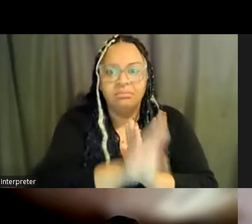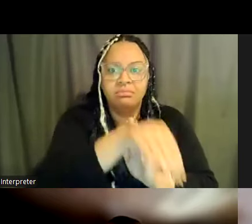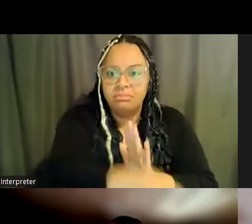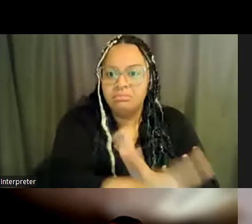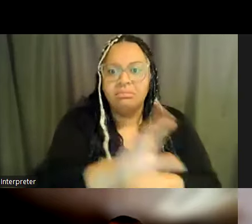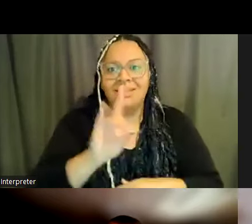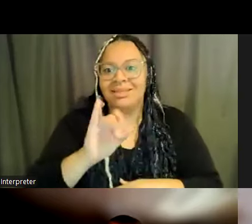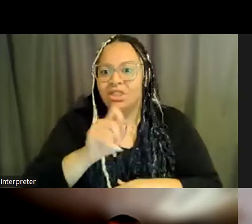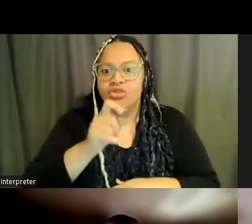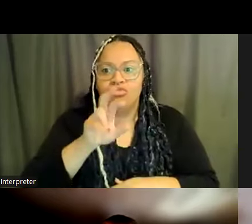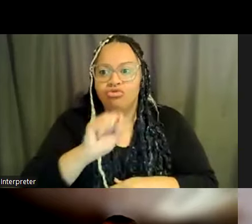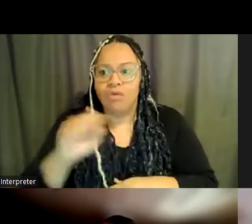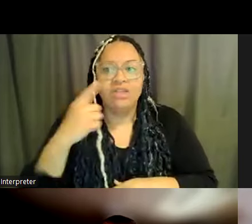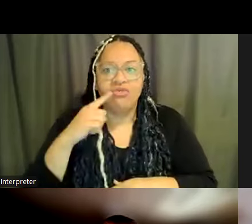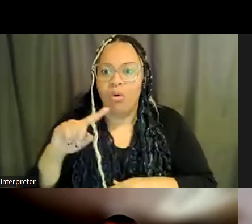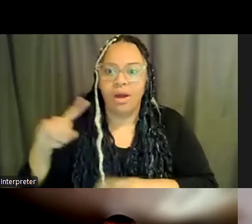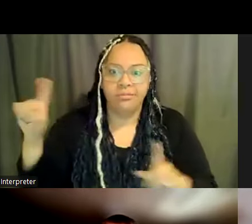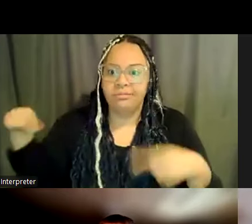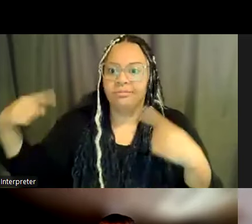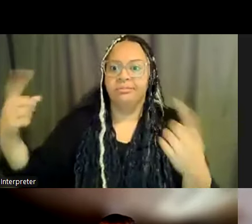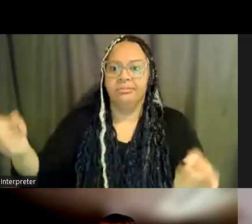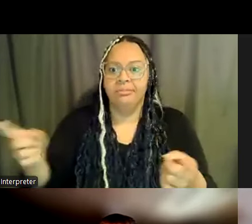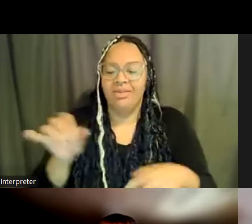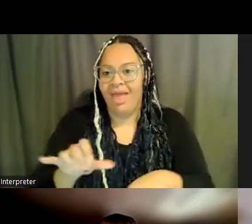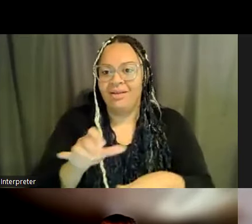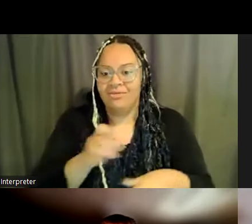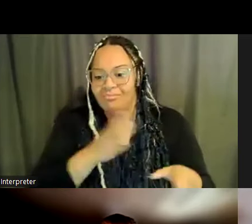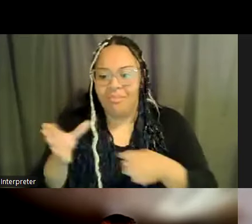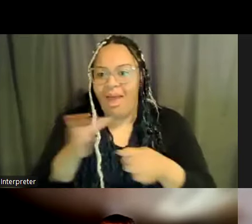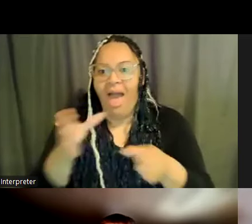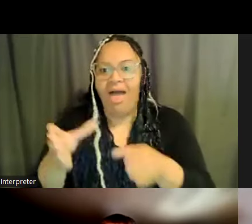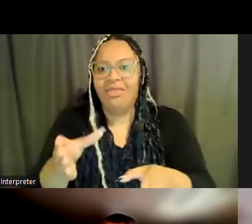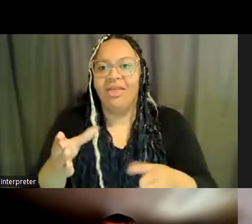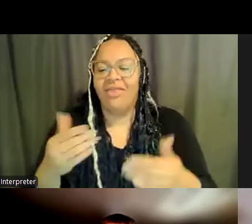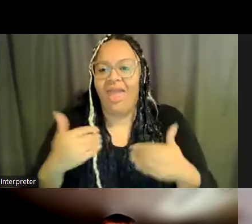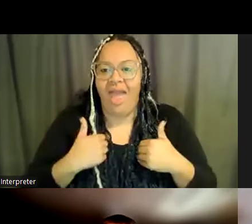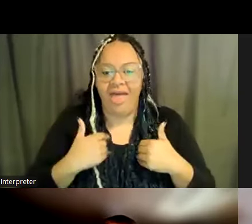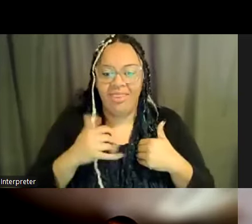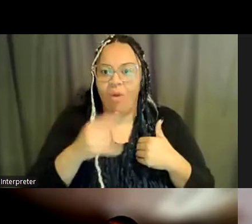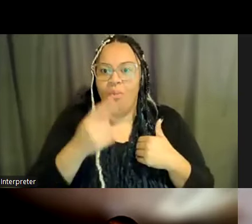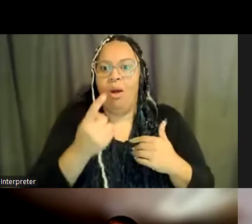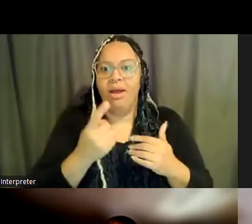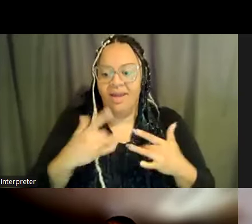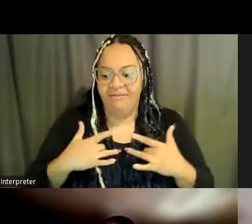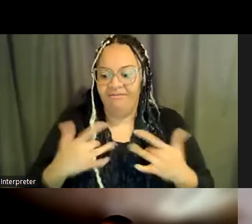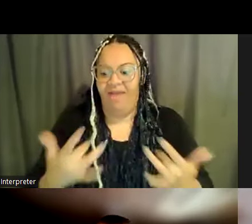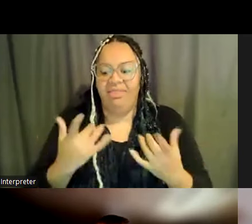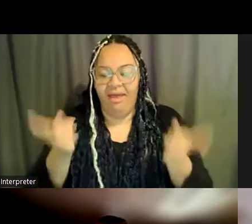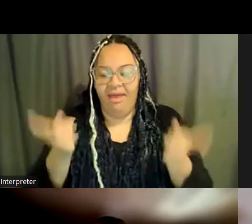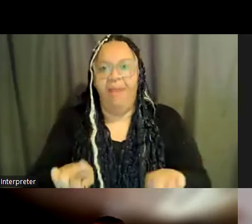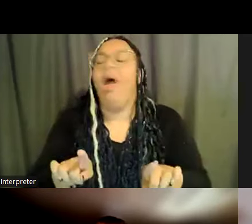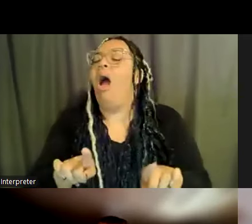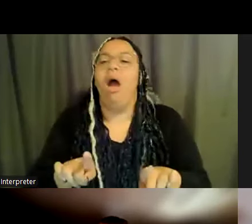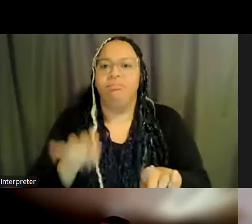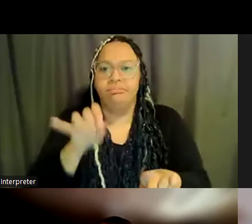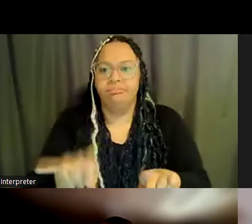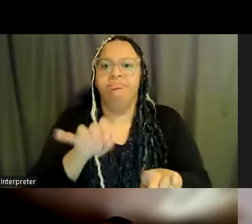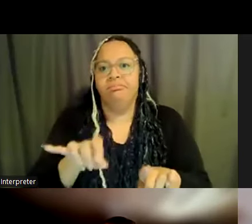like the suicide crisis passed, and they had that elevating event. They had that precipitating event. So the question really should have been, from